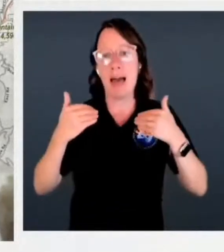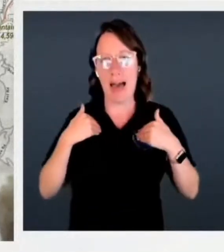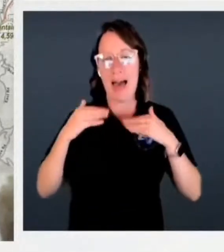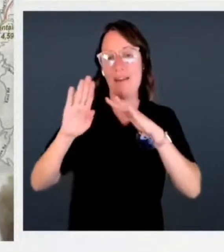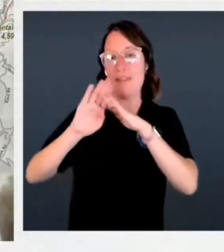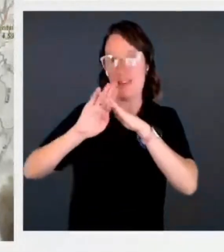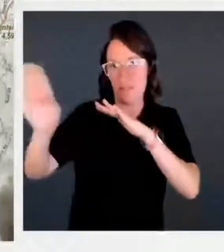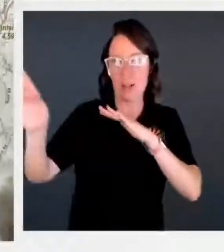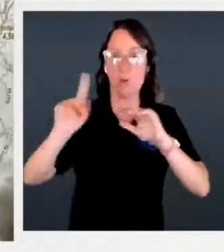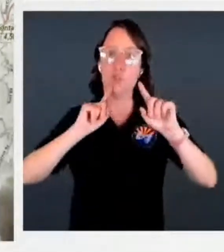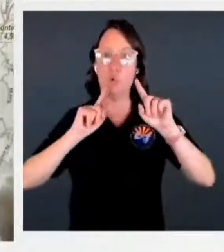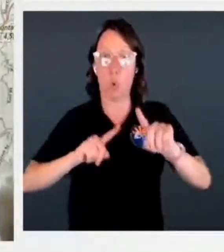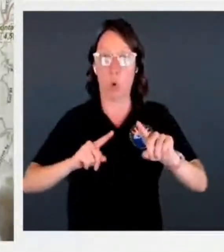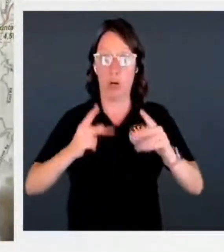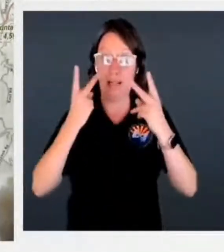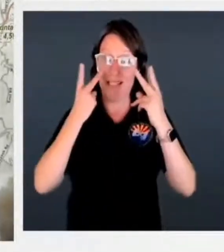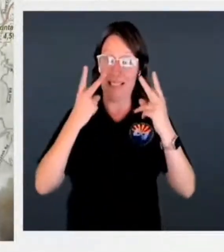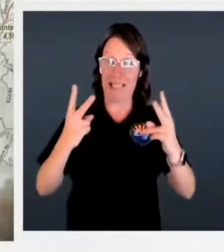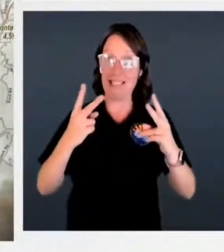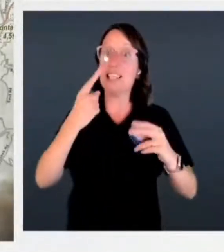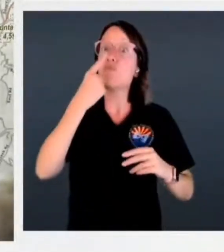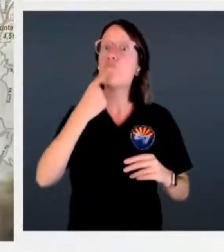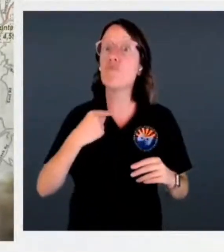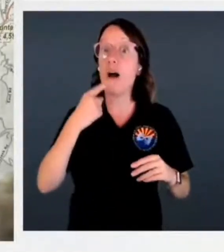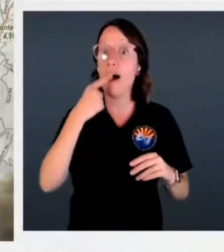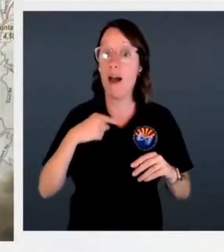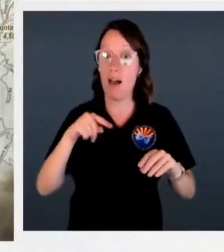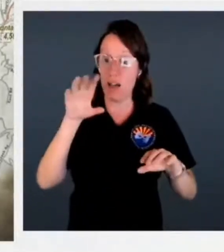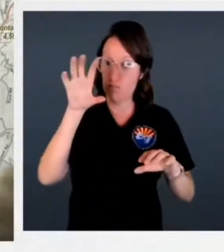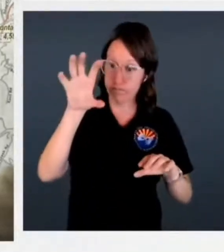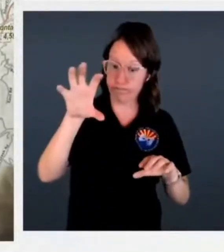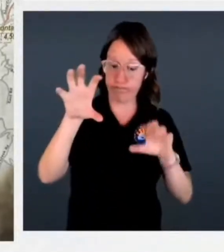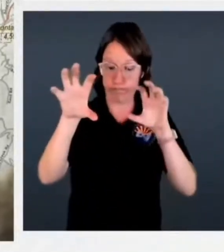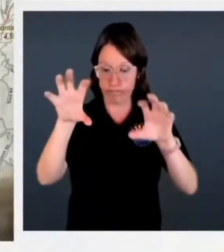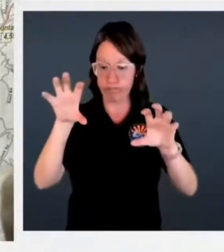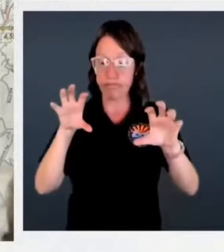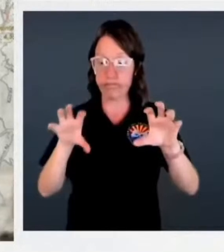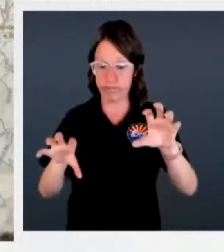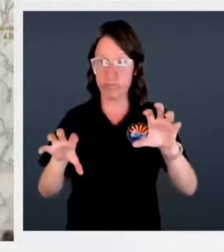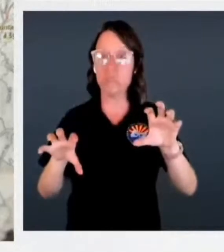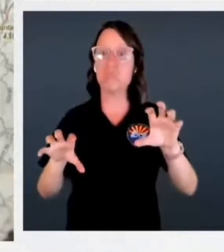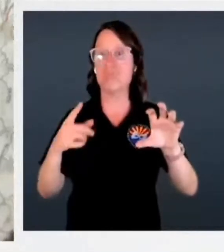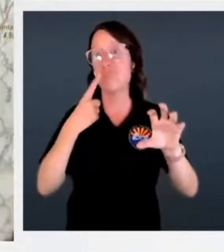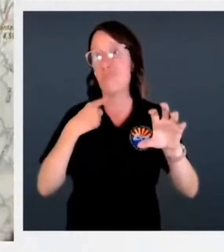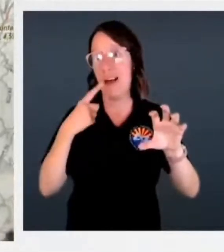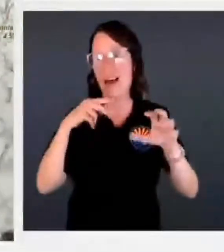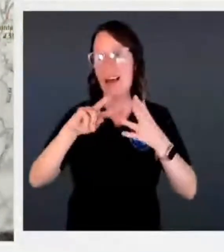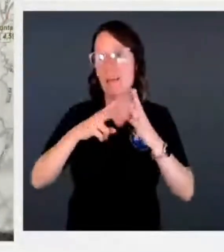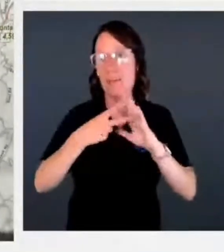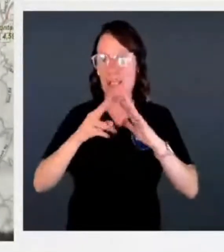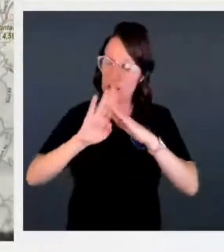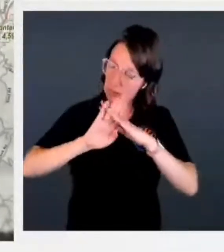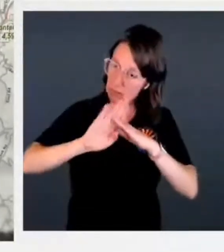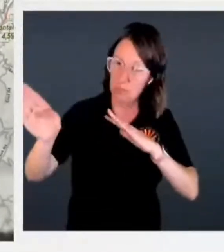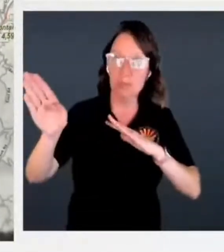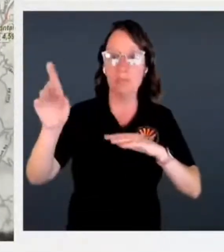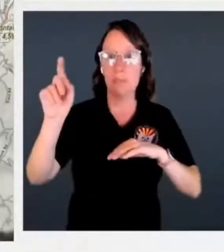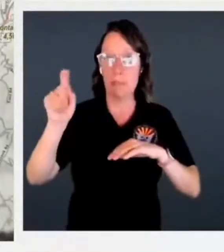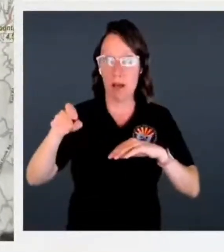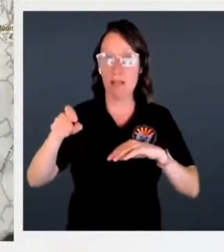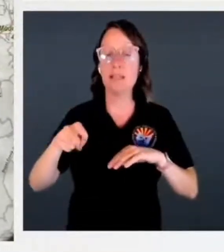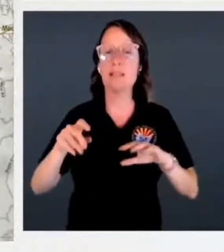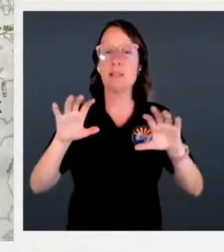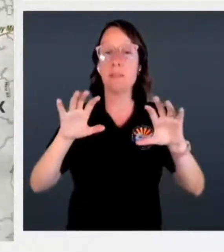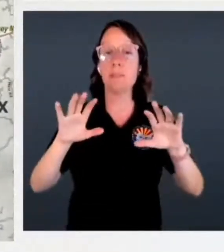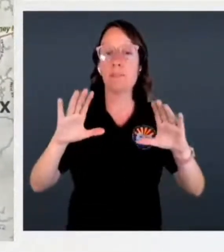order, we, as the county, push that next to a yellow order. Or, I'm sorry, yellow. You all right? Good? Yep. All